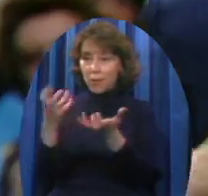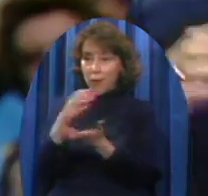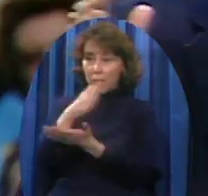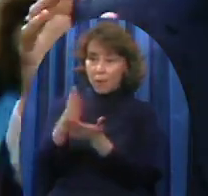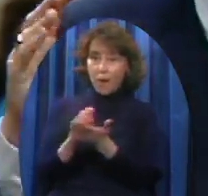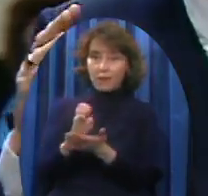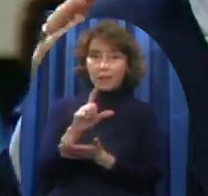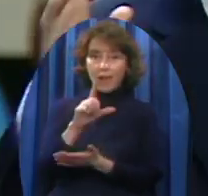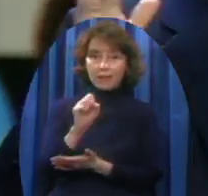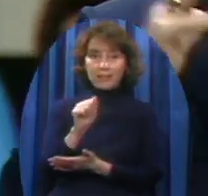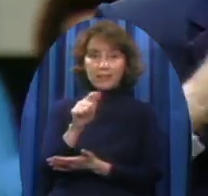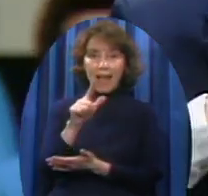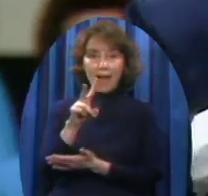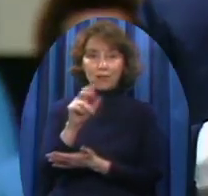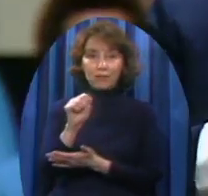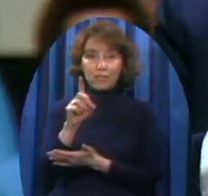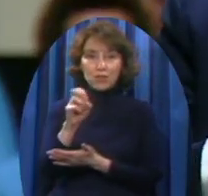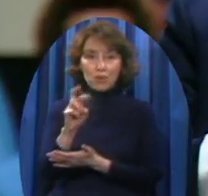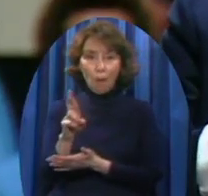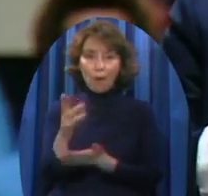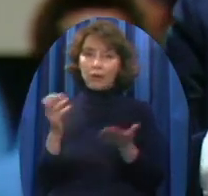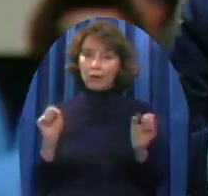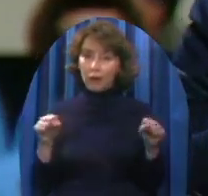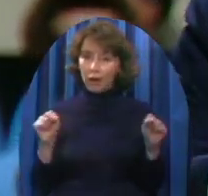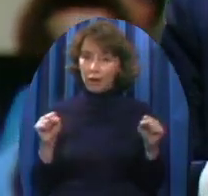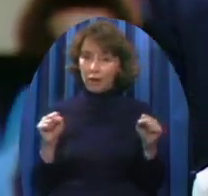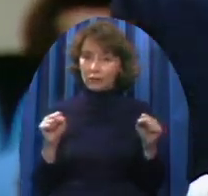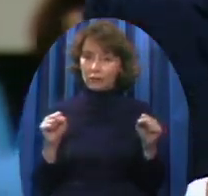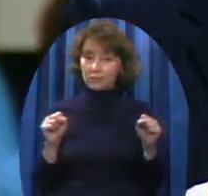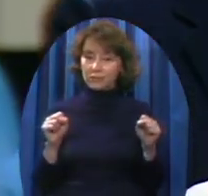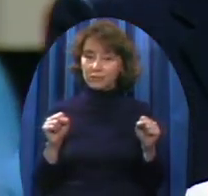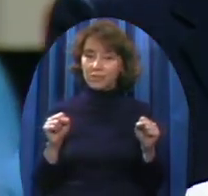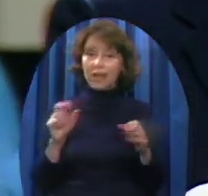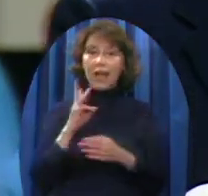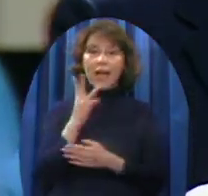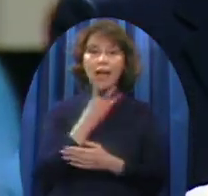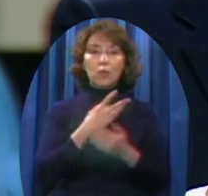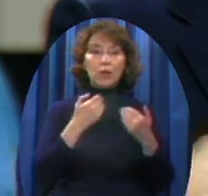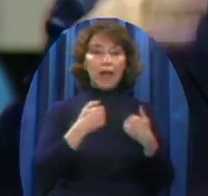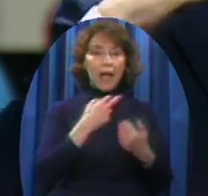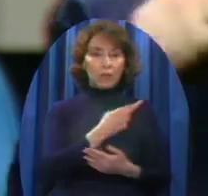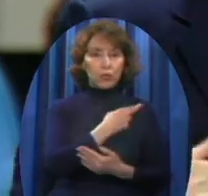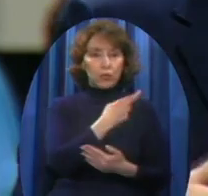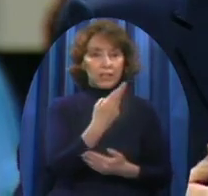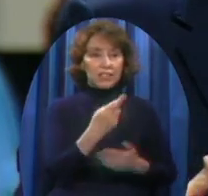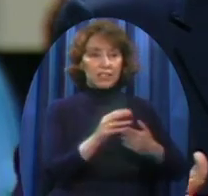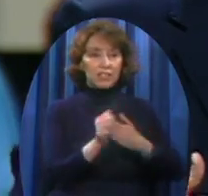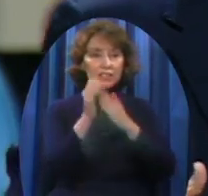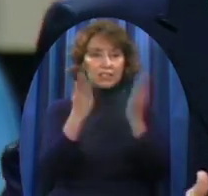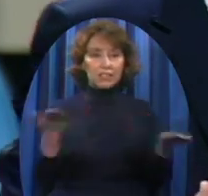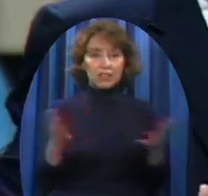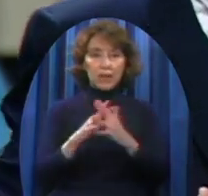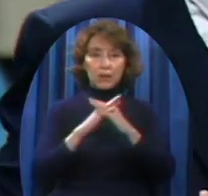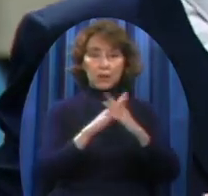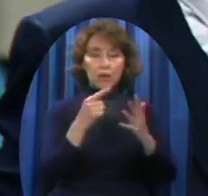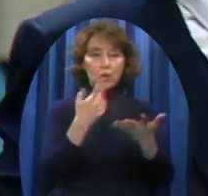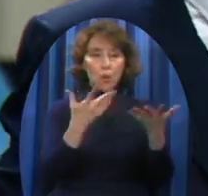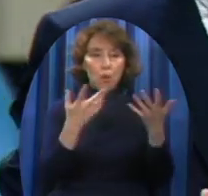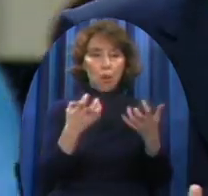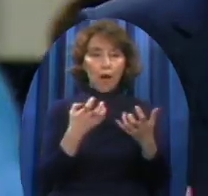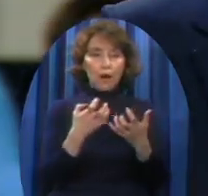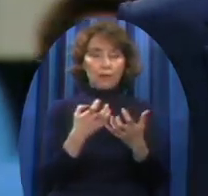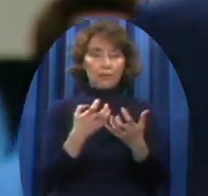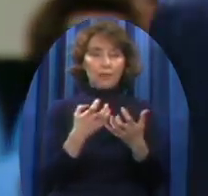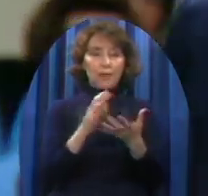we have our dear religious brethren who want a nuclear freeze. Freeze everything. That's great. We've